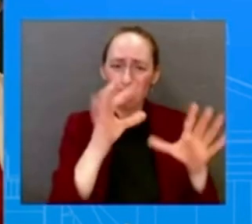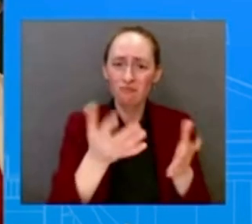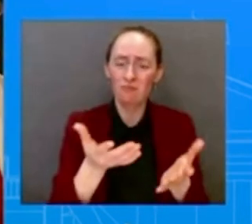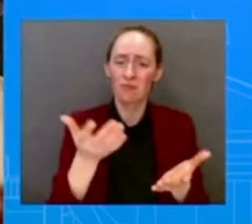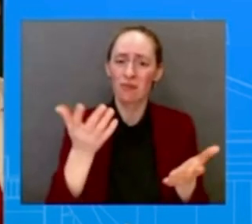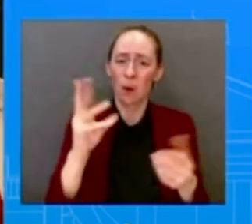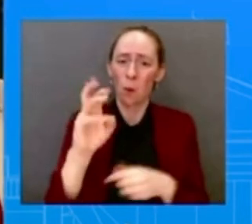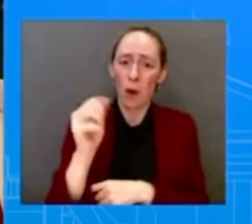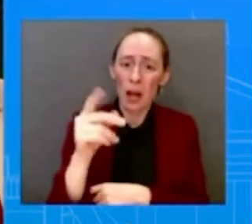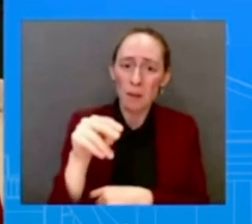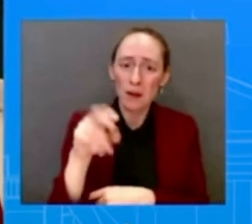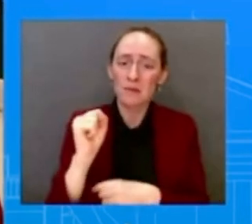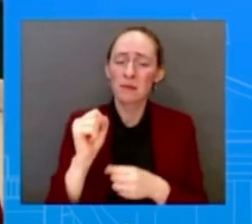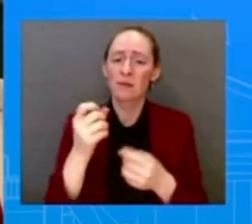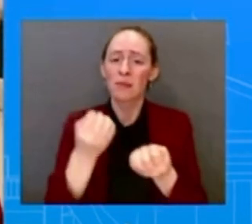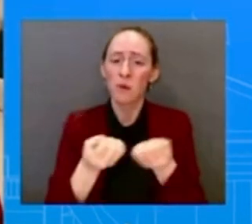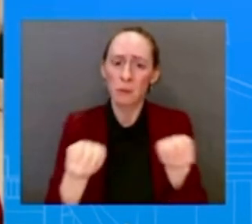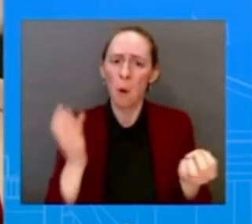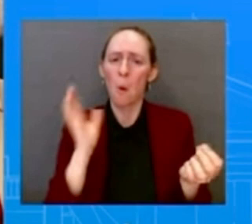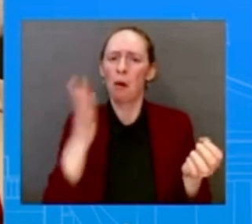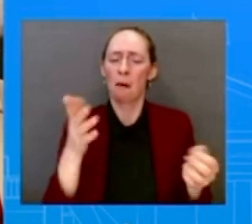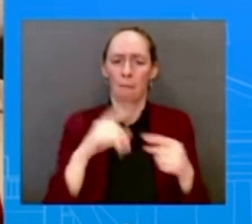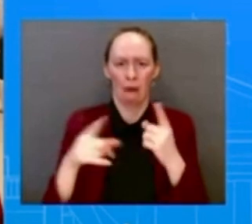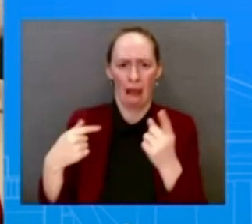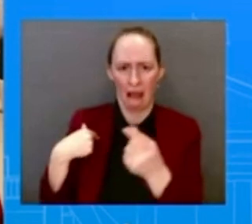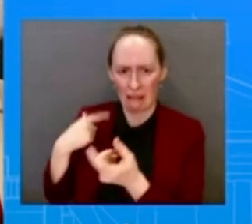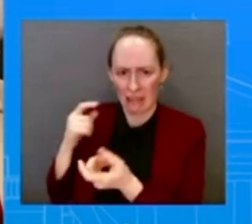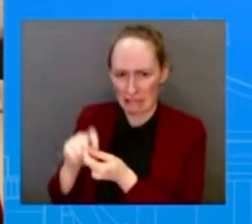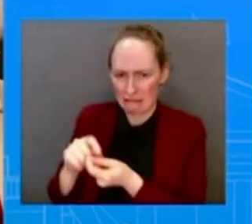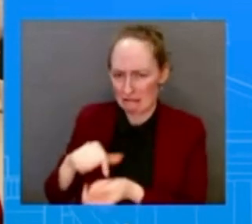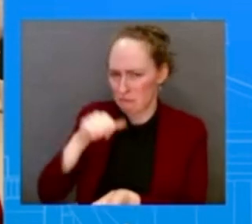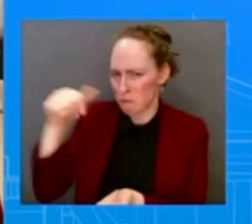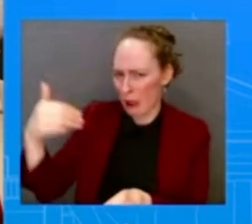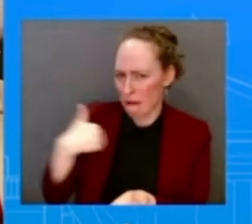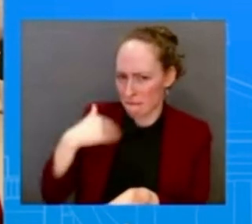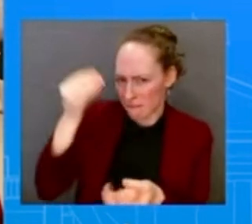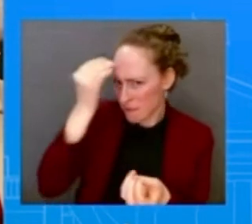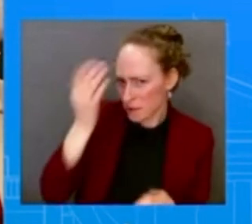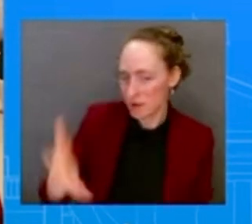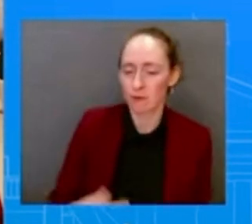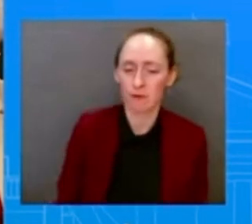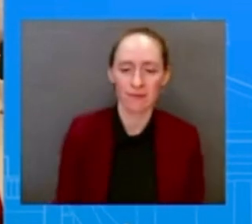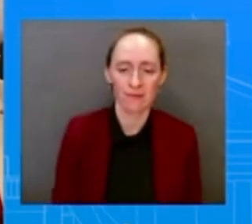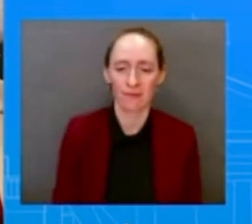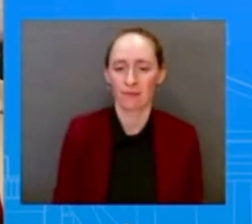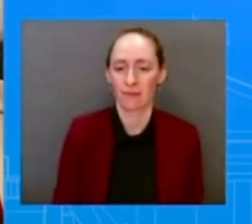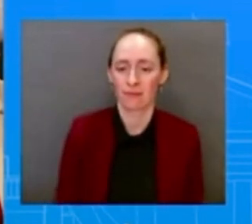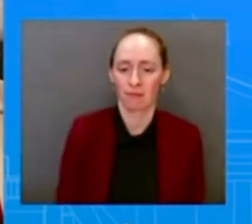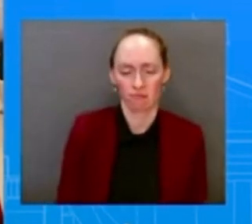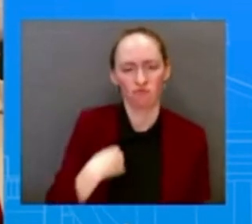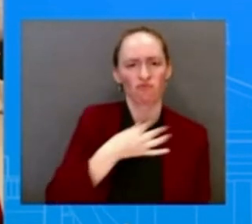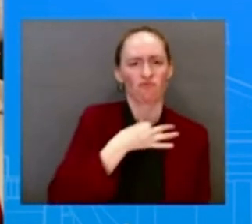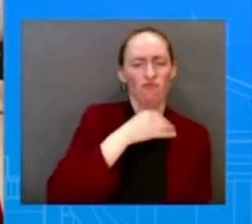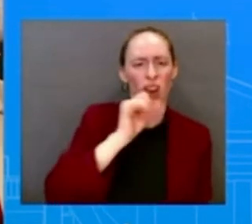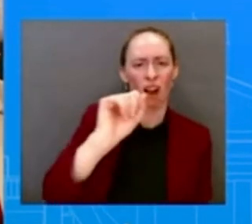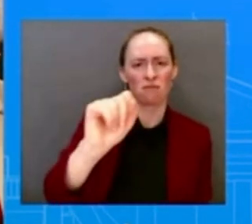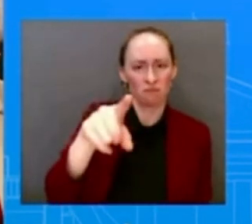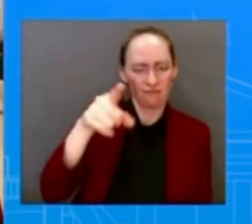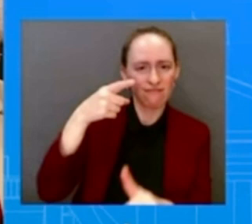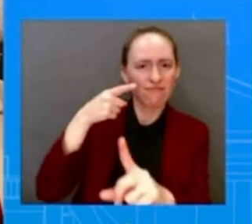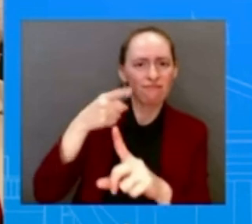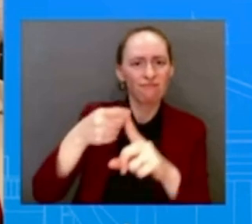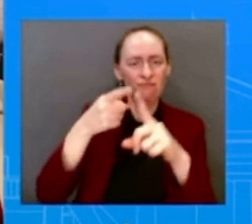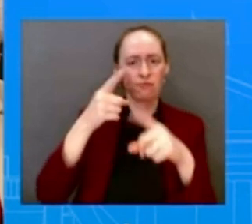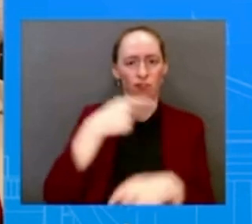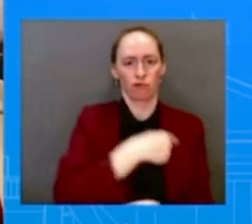And I had a quick follow-up on the Chinese spy balloon. This idea that President Xi Jinping may not have been aware of